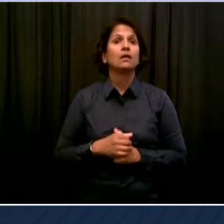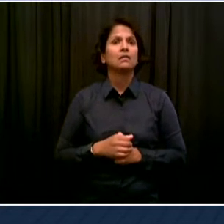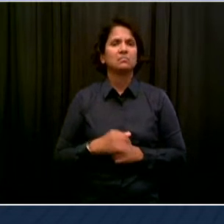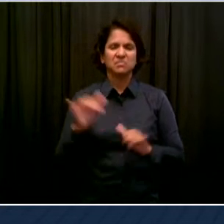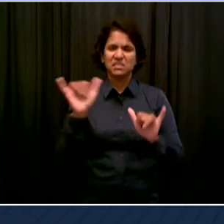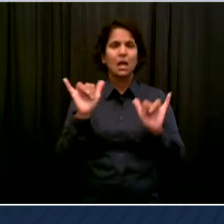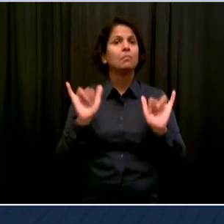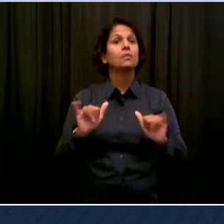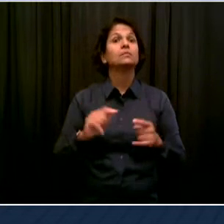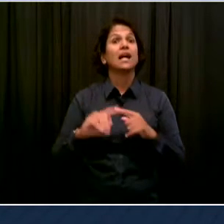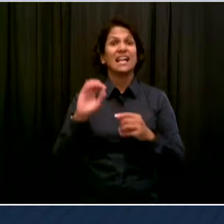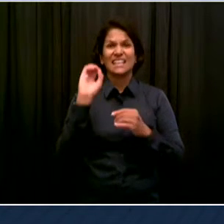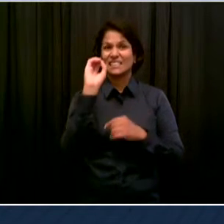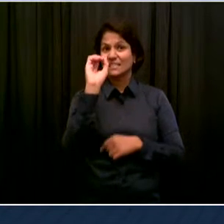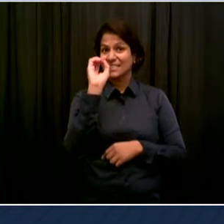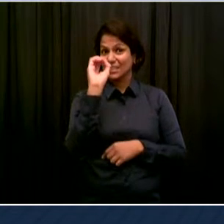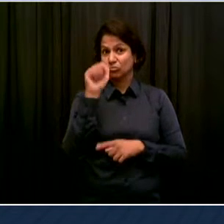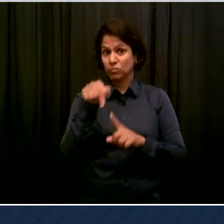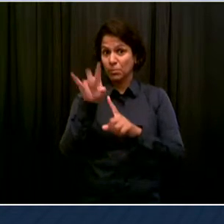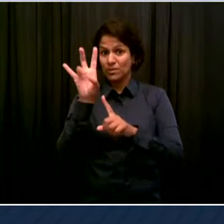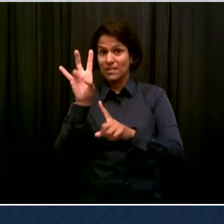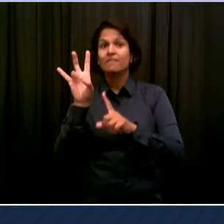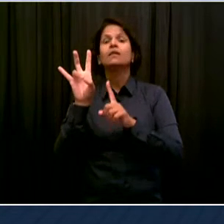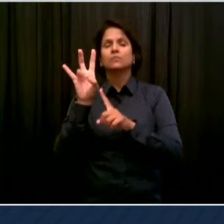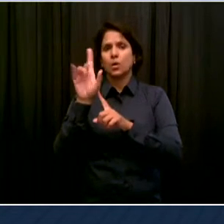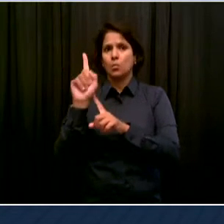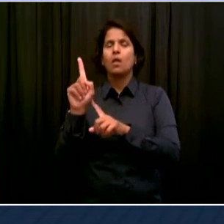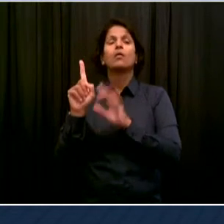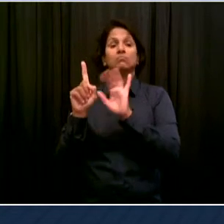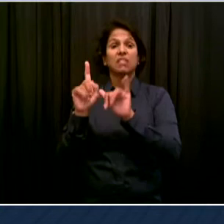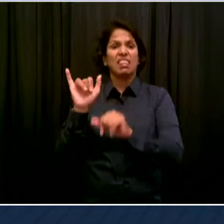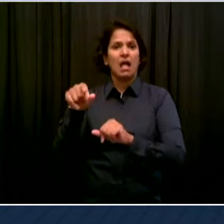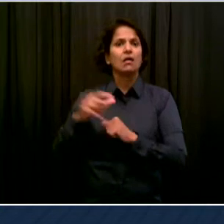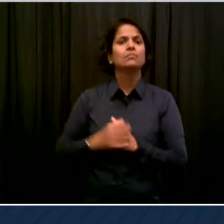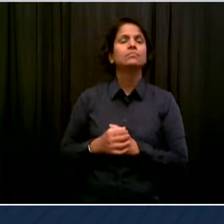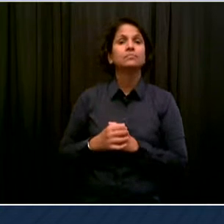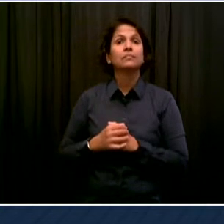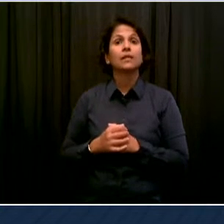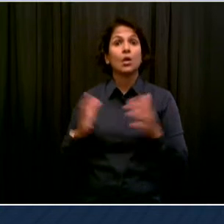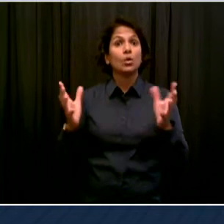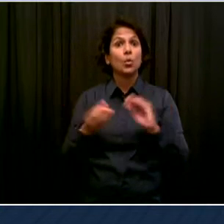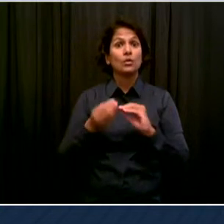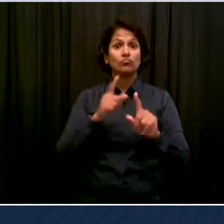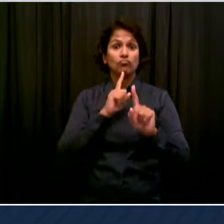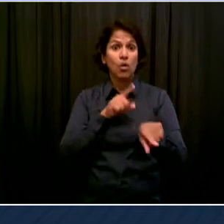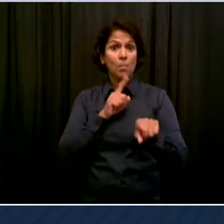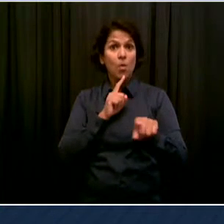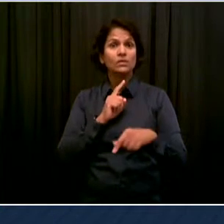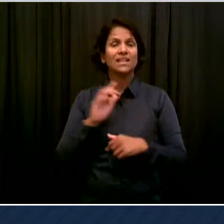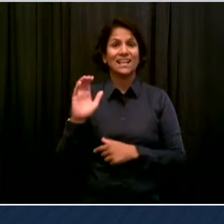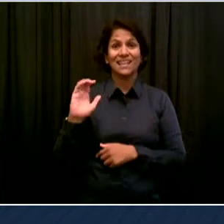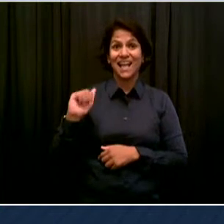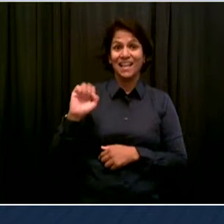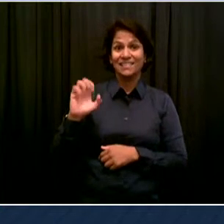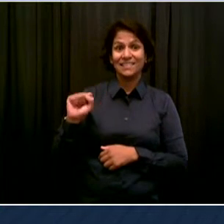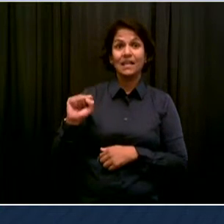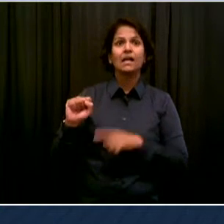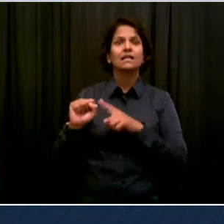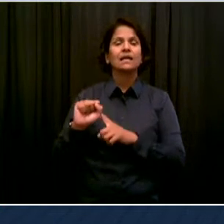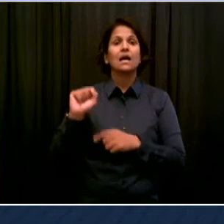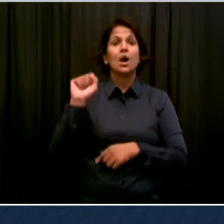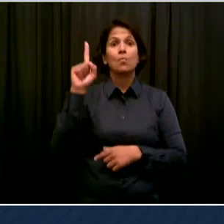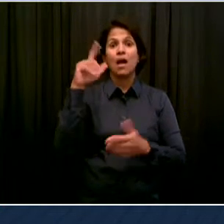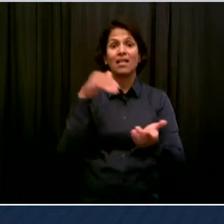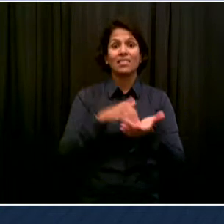0.71. Number two, new reported cases on a 7-day average. Today's report, 1,190 cases. And number three, percentage of people